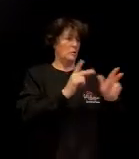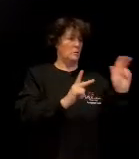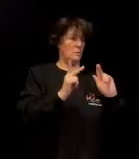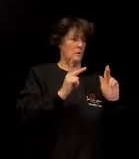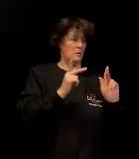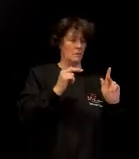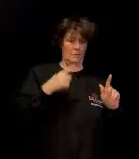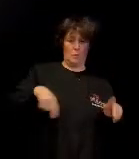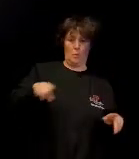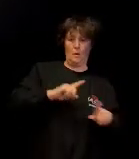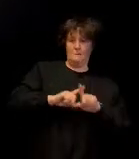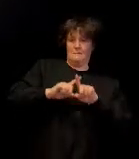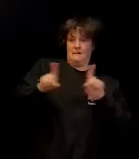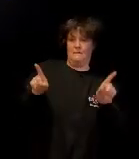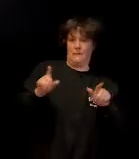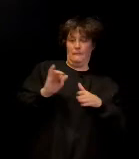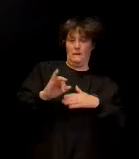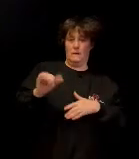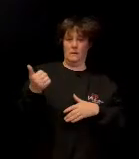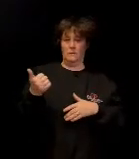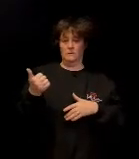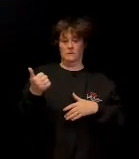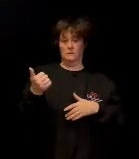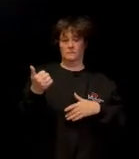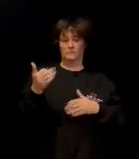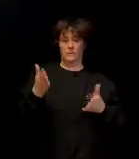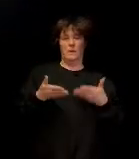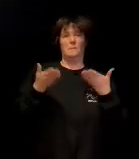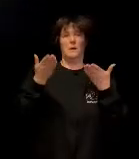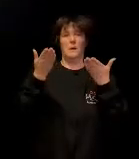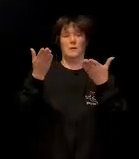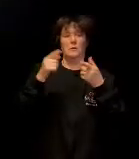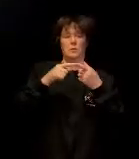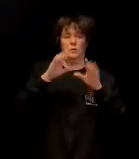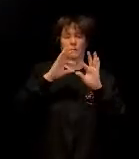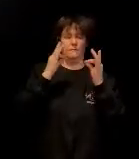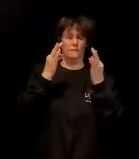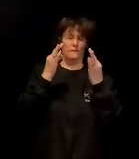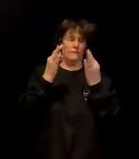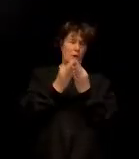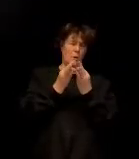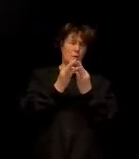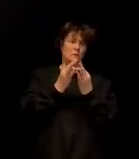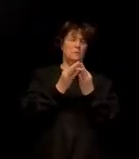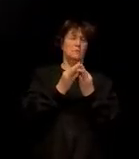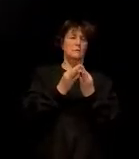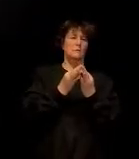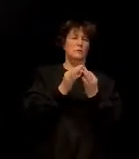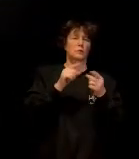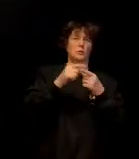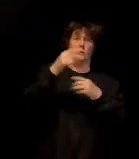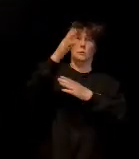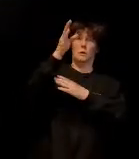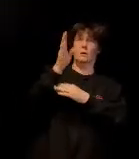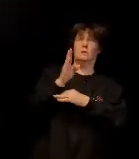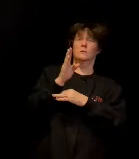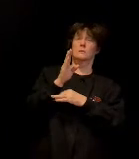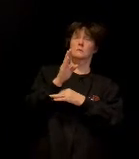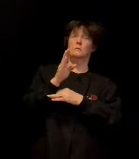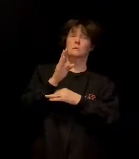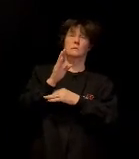different than everybody else. And be devoted to your family. Be devoted to God. Be